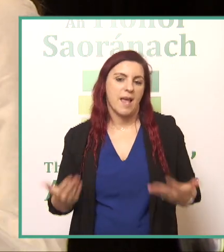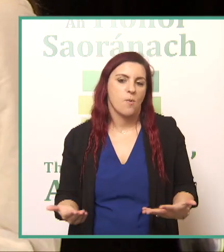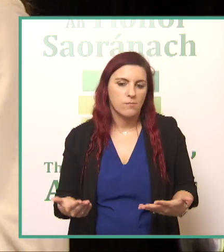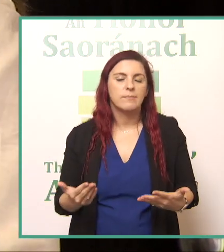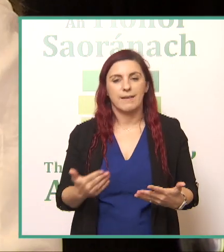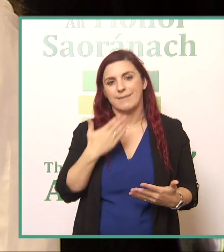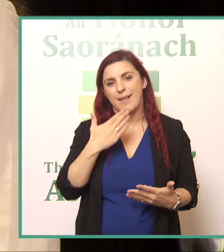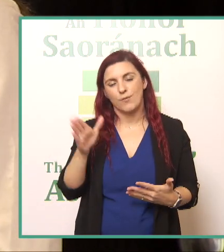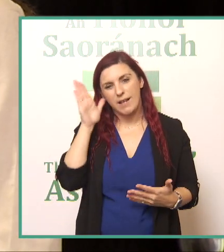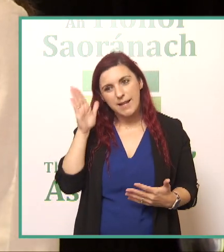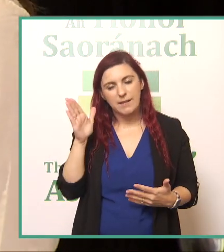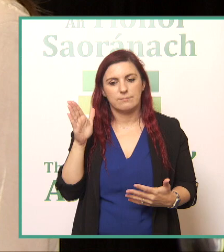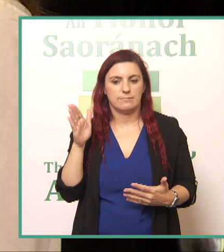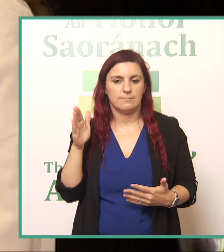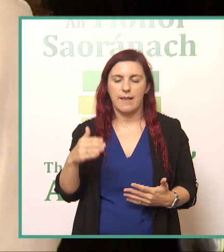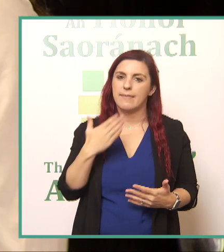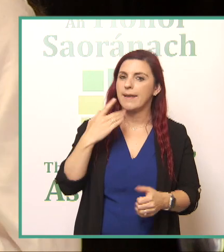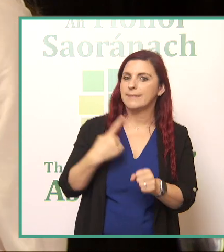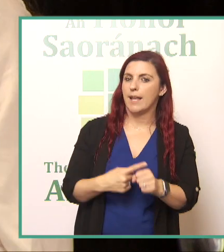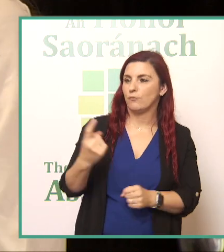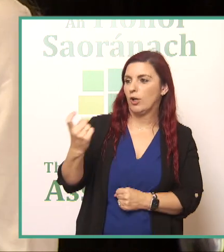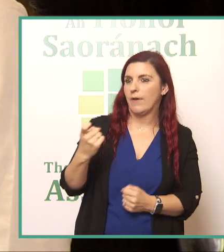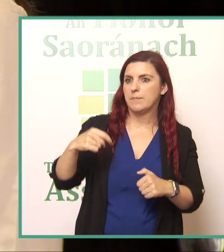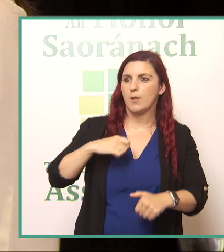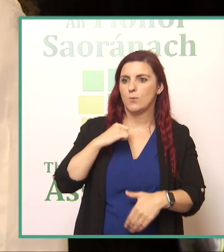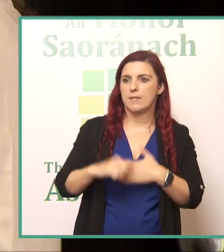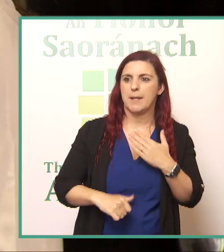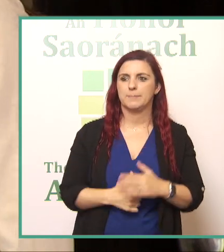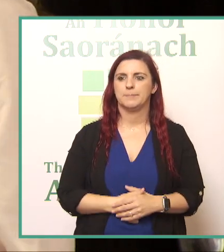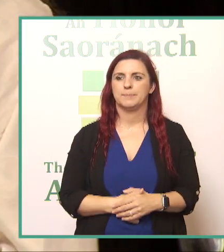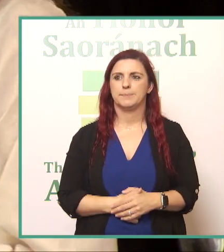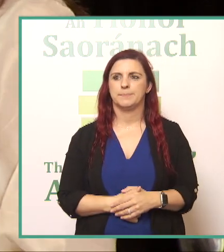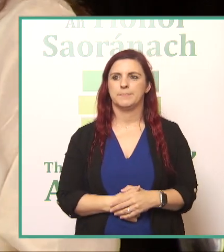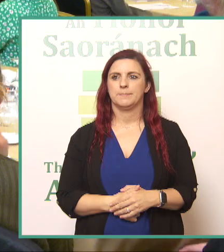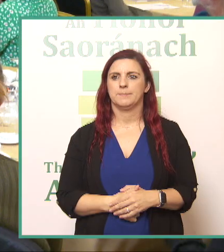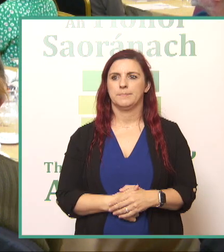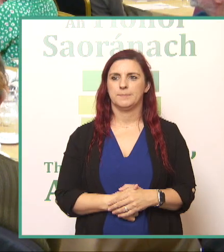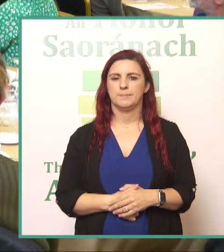thanks for listening. And thanks again to the organisers for giving me this opportunity.